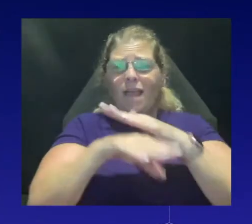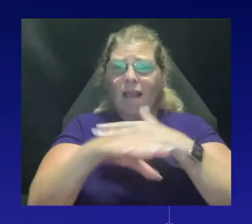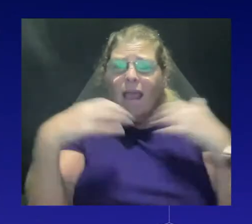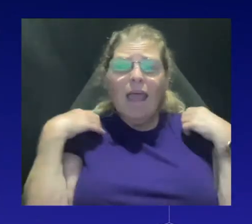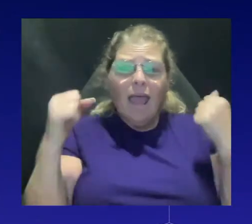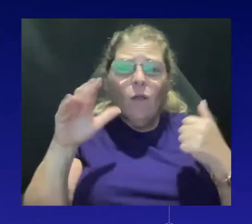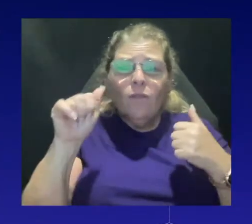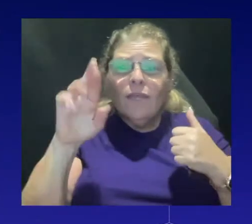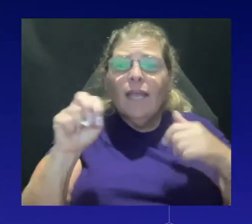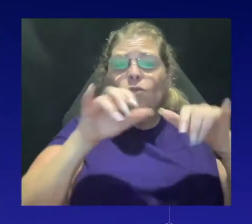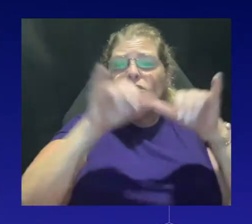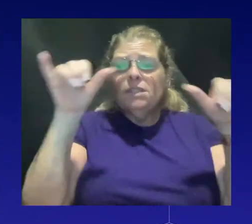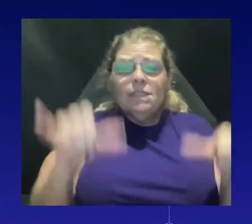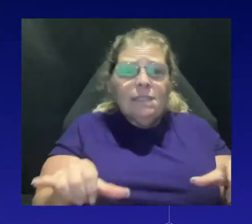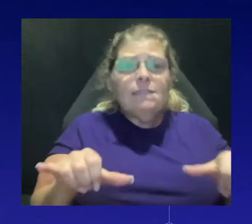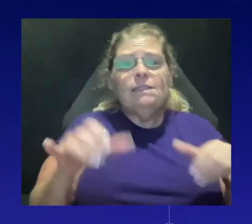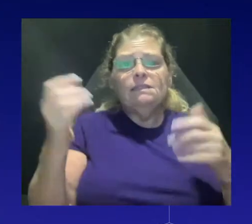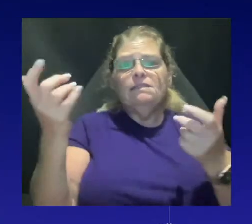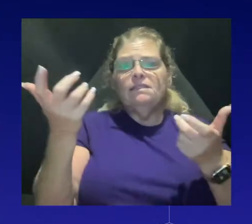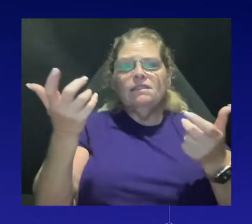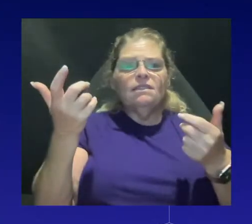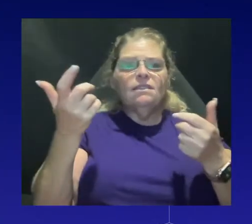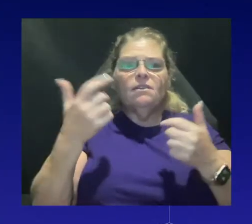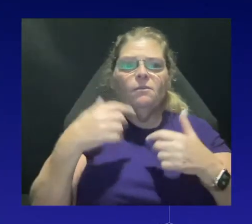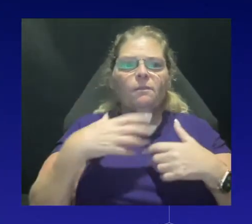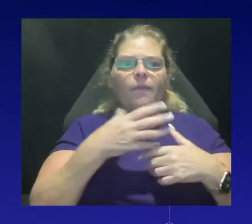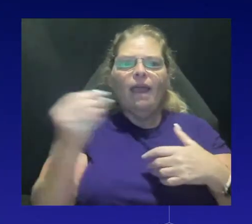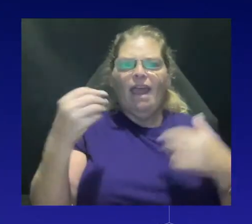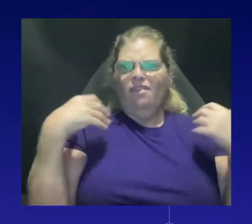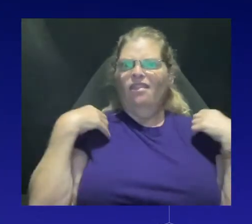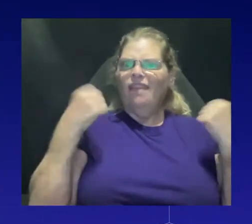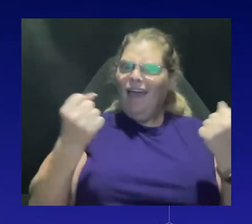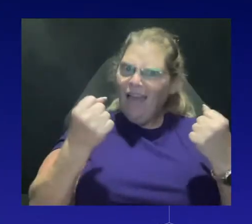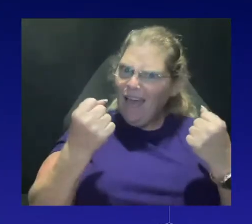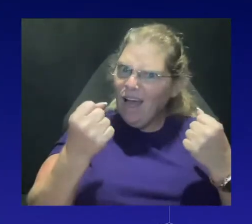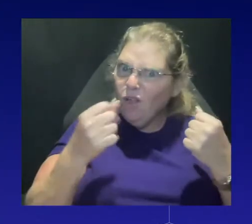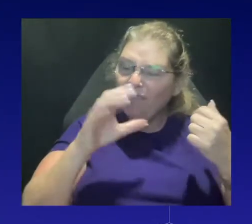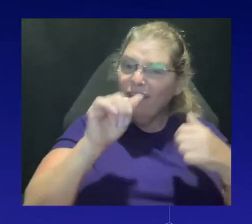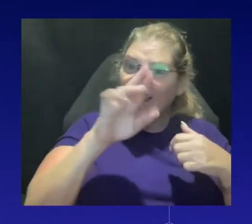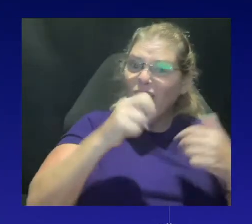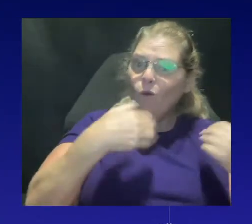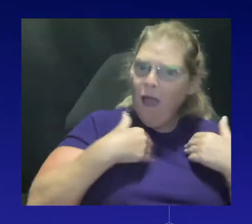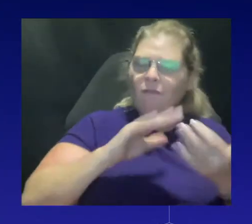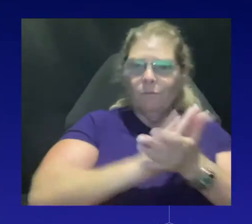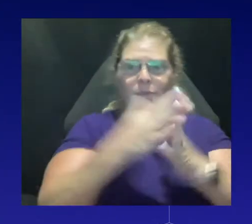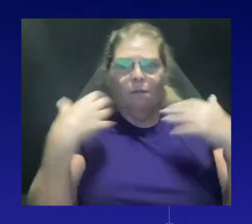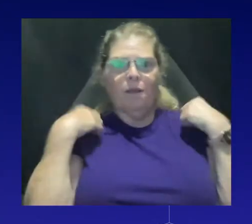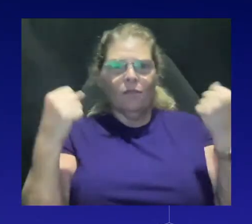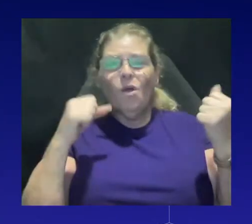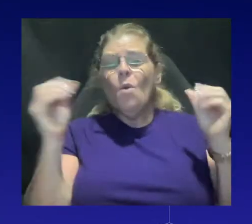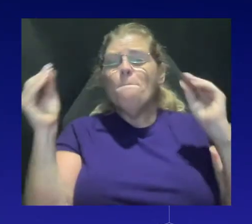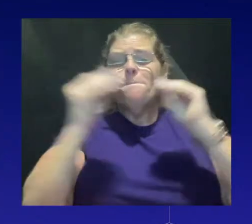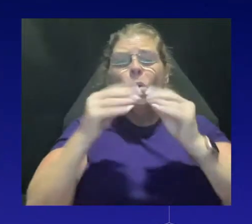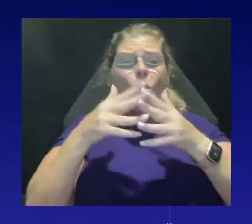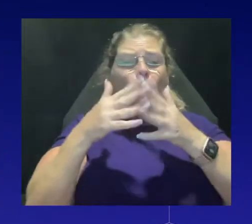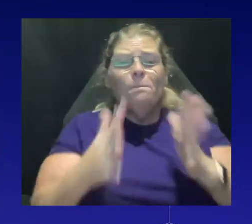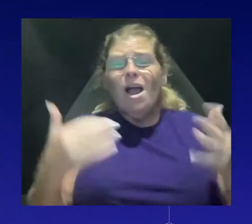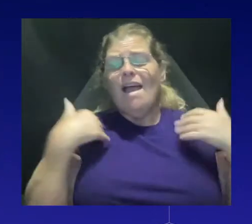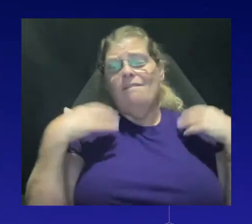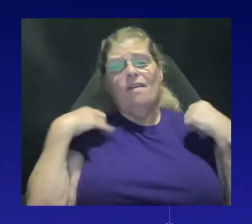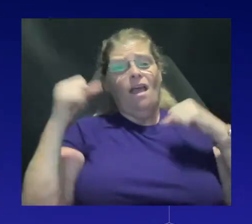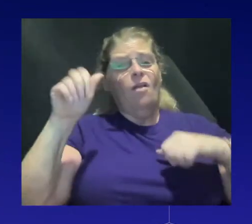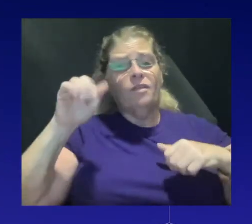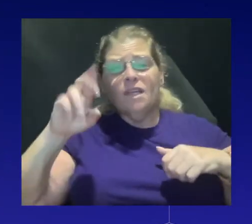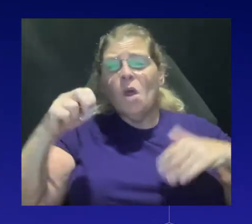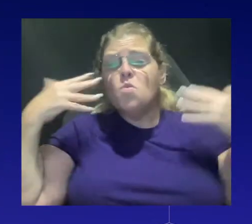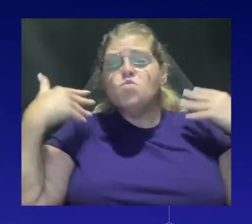it. We are incredibly proud of the fact that more Americans have health insurance than ever before today, thanks to our work to build